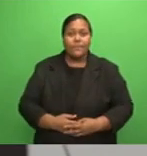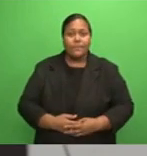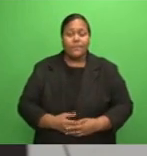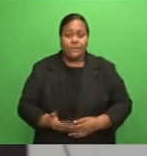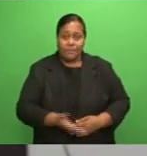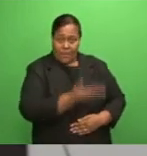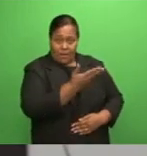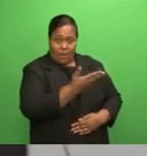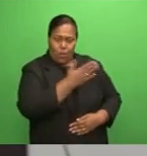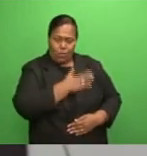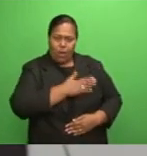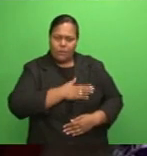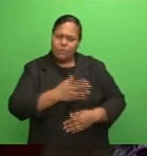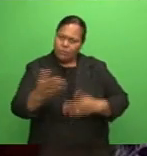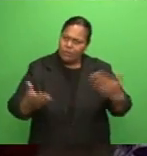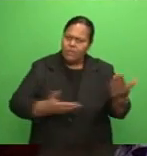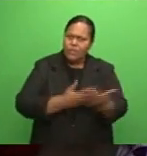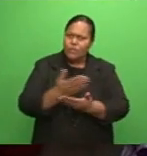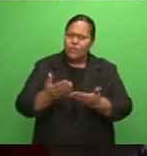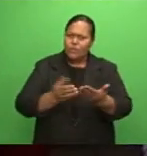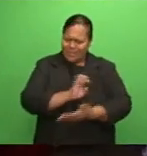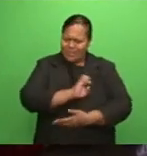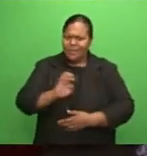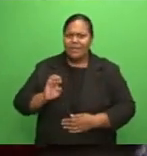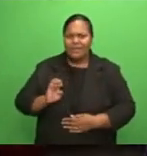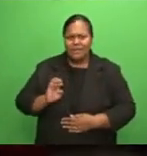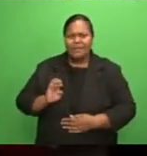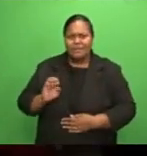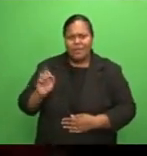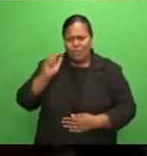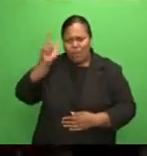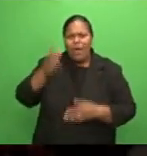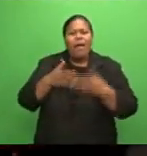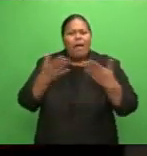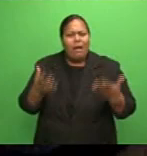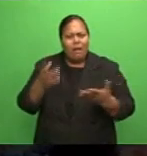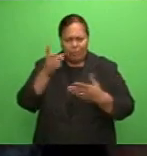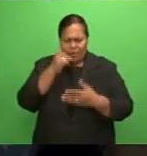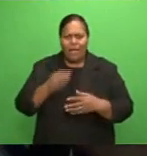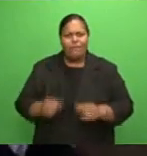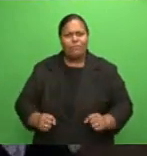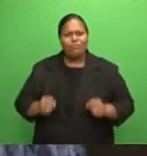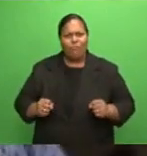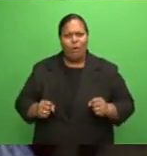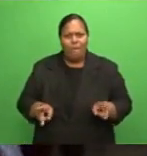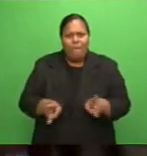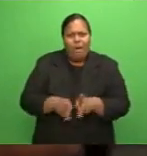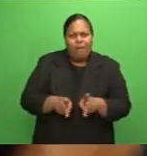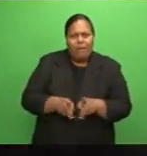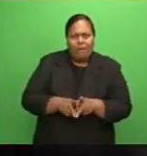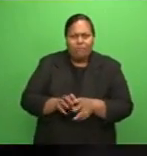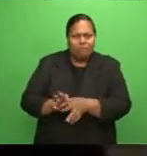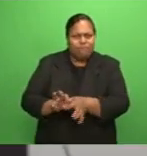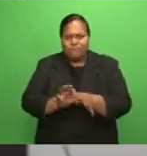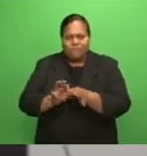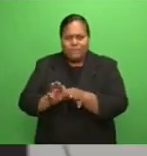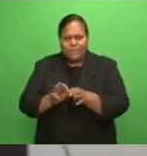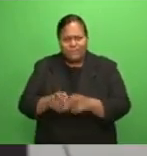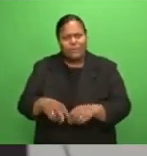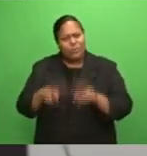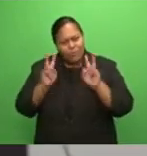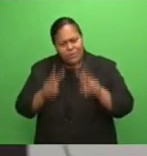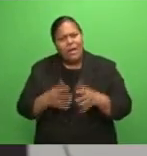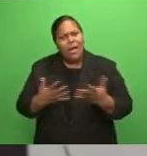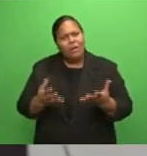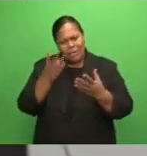with the executives on how we can partner, form a strong partnership in this regards, to see how we can help